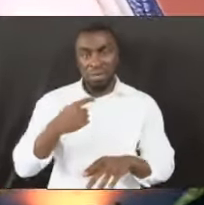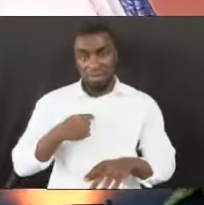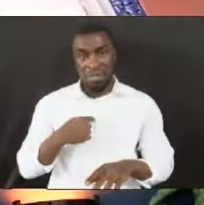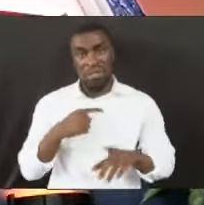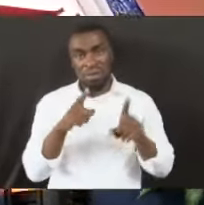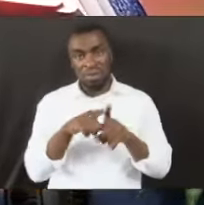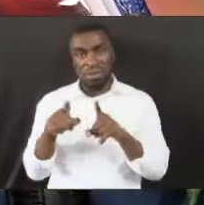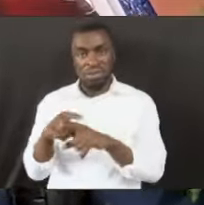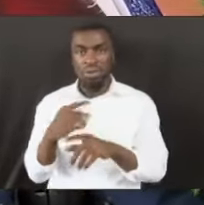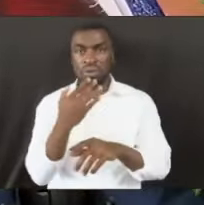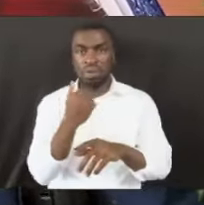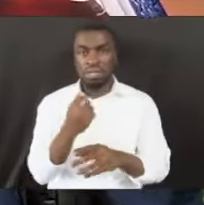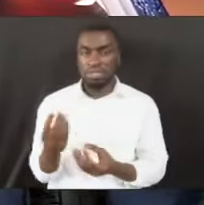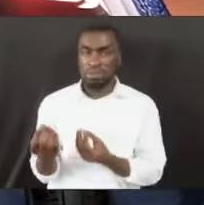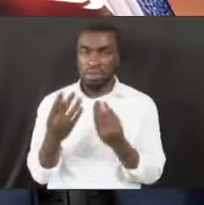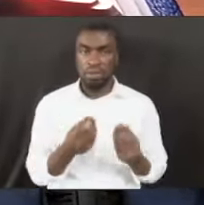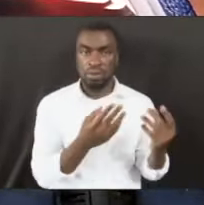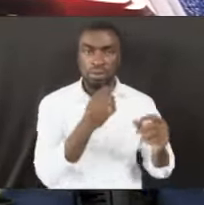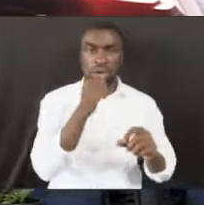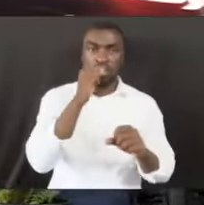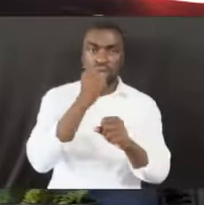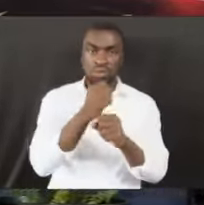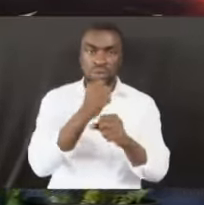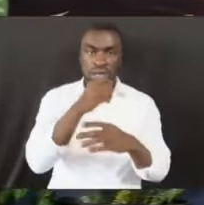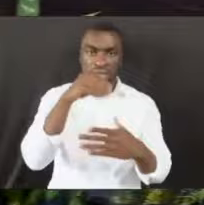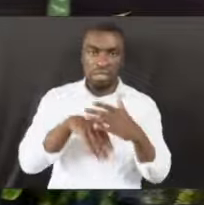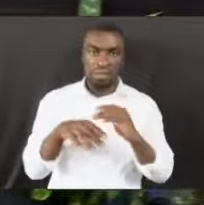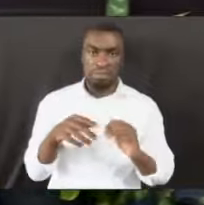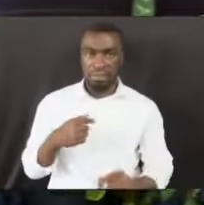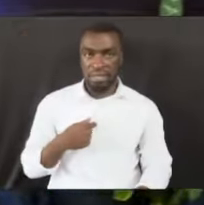me. I want you to change me. I obey you.